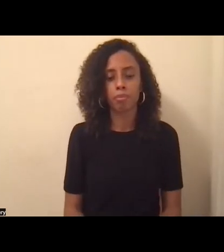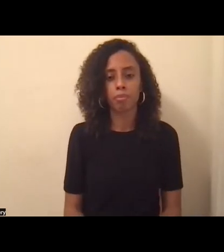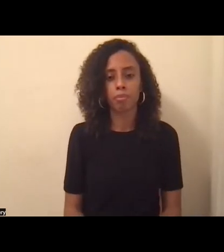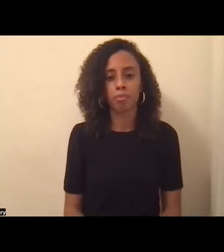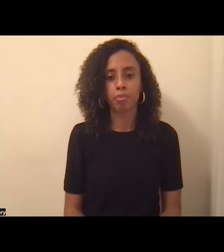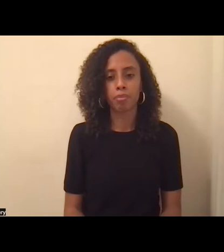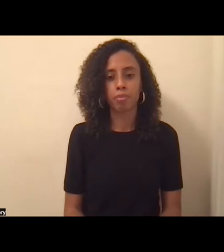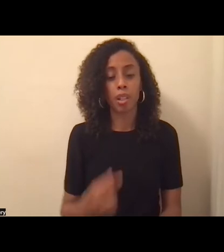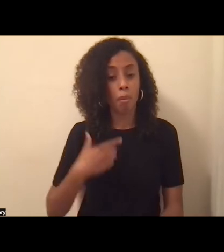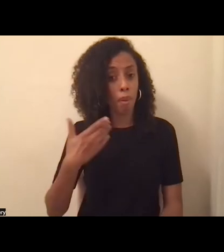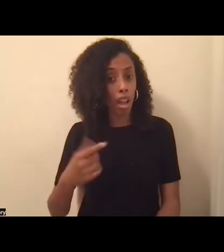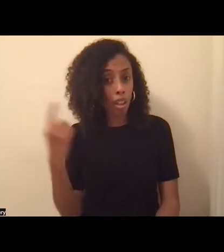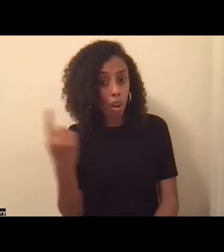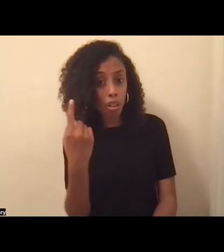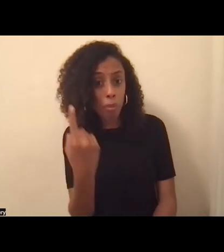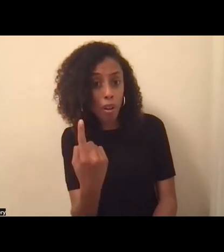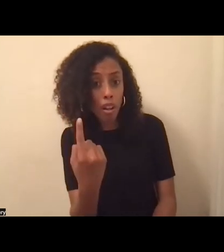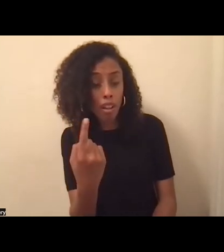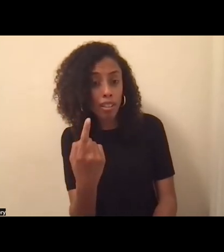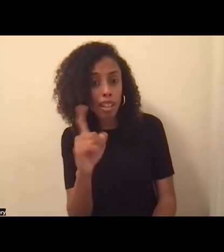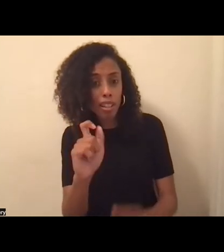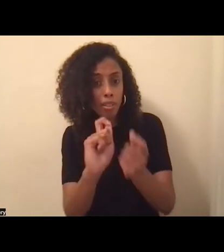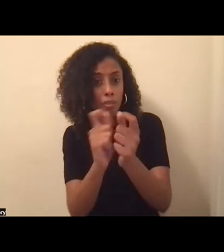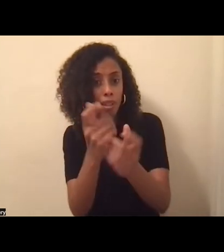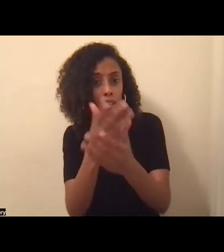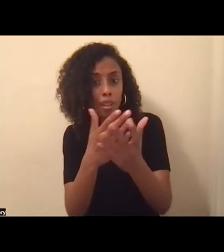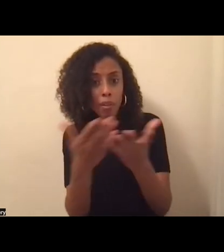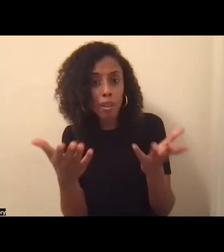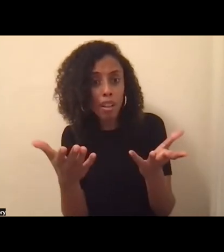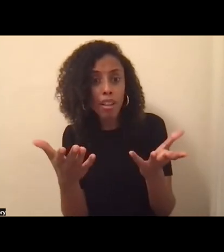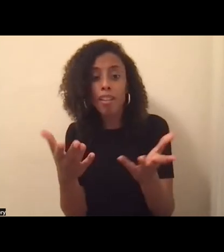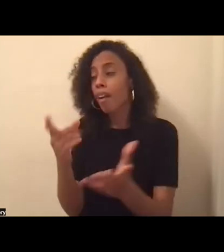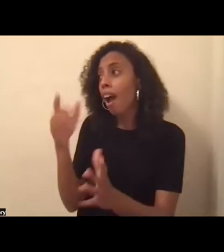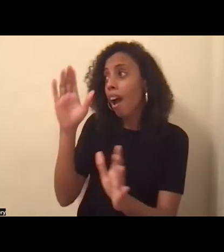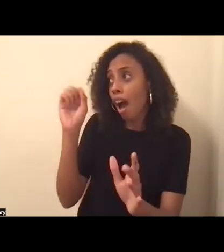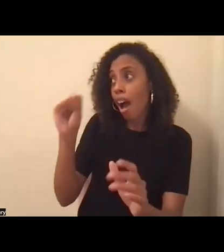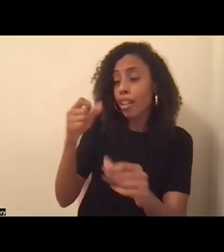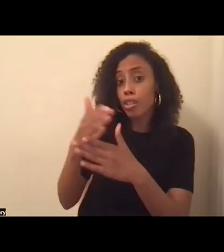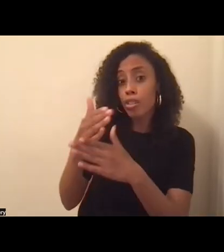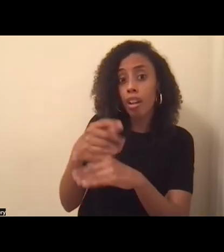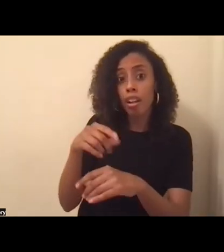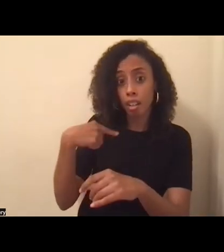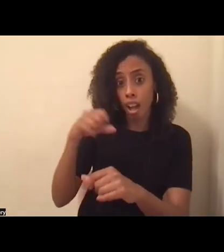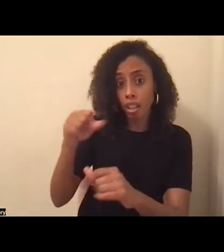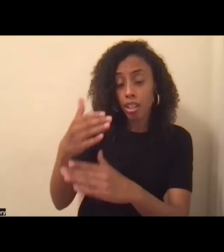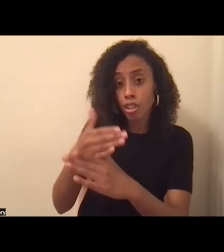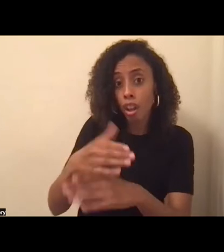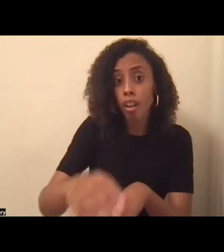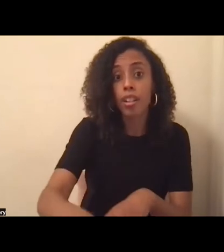Am I the only one who had to fix some stuff, Casey? I could share.